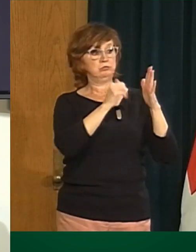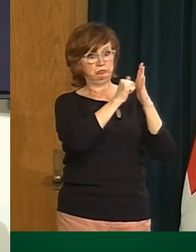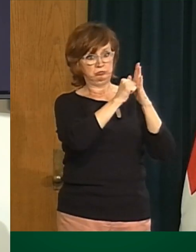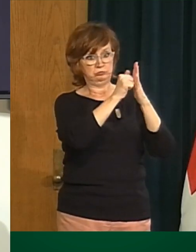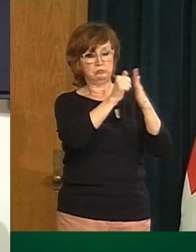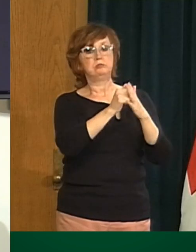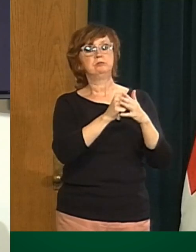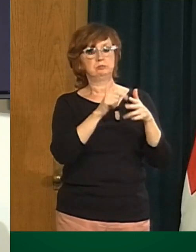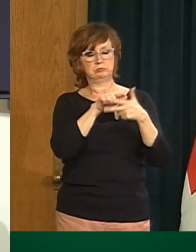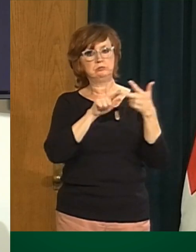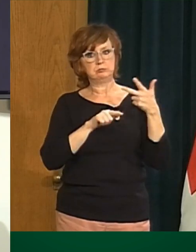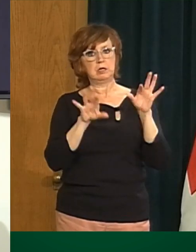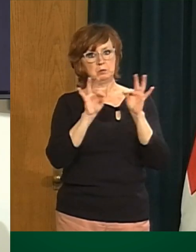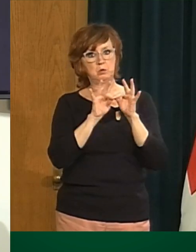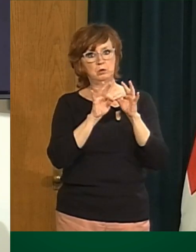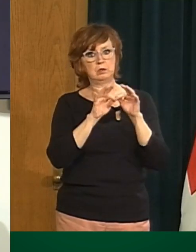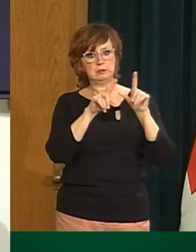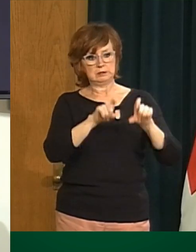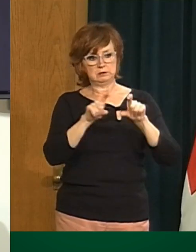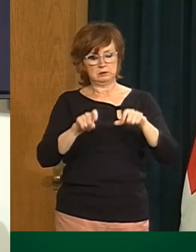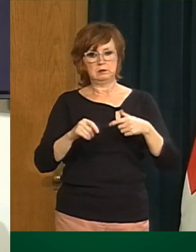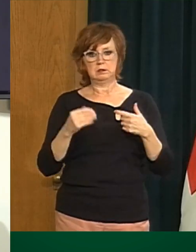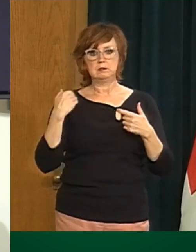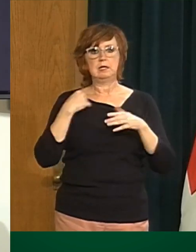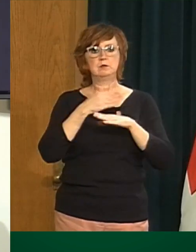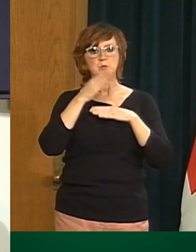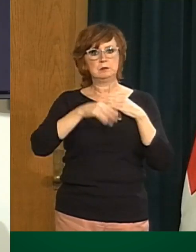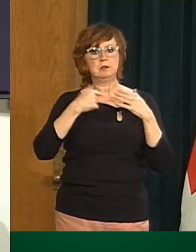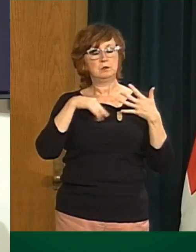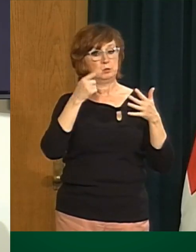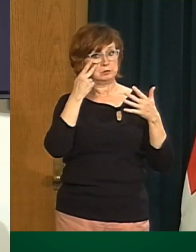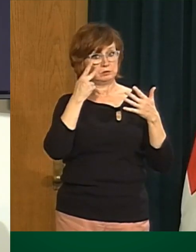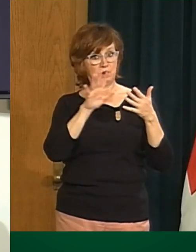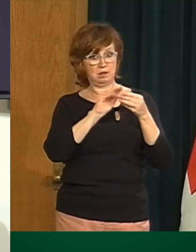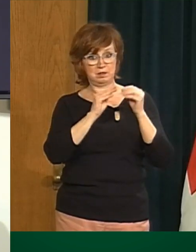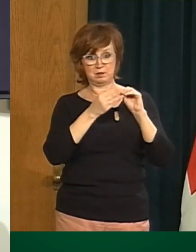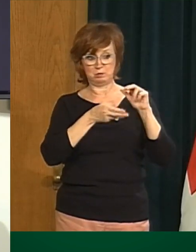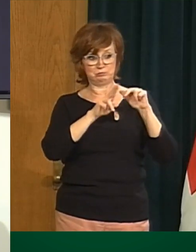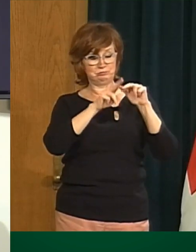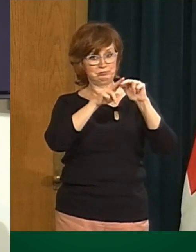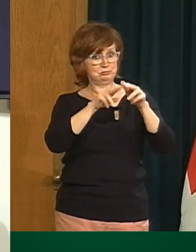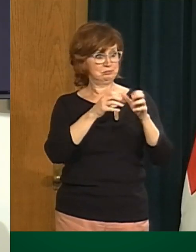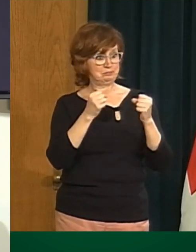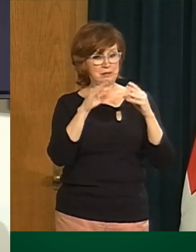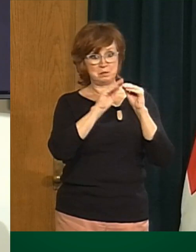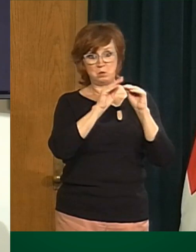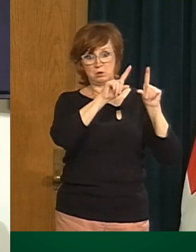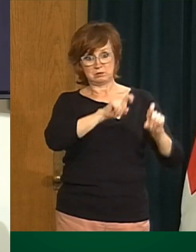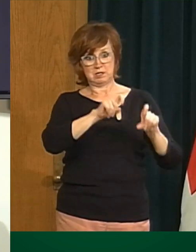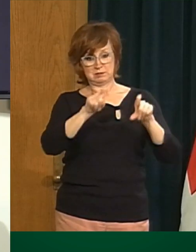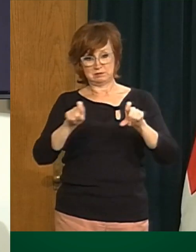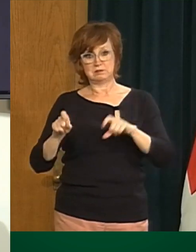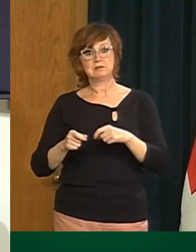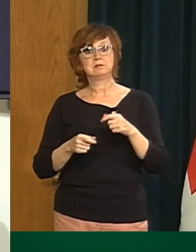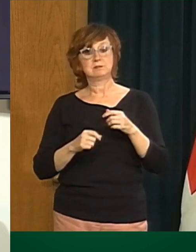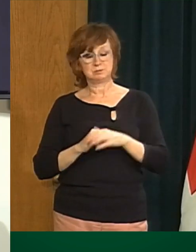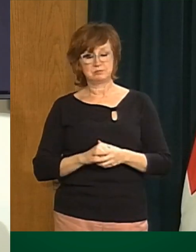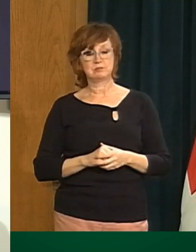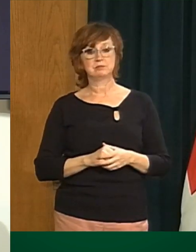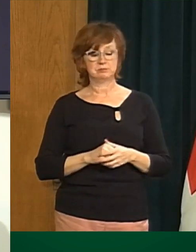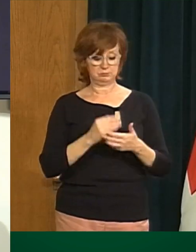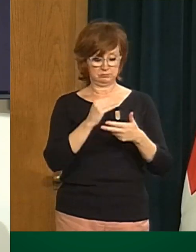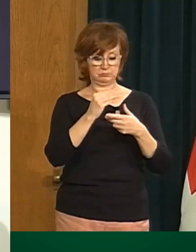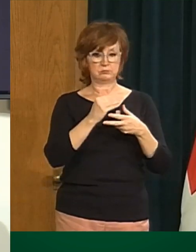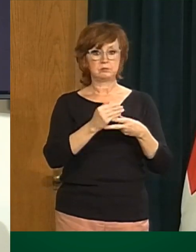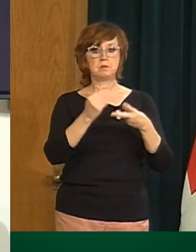our door-to-door screening, and as we've already seen from this weekend, we are seeing this increased testing identify more cases.